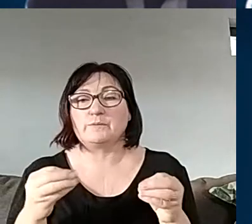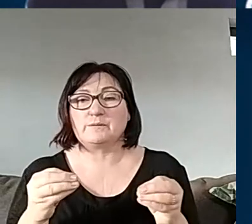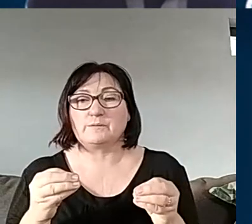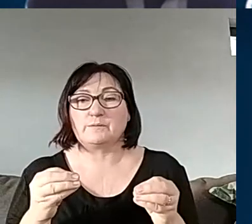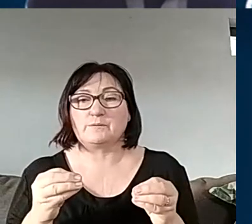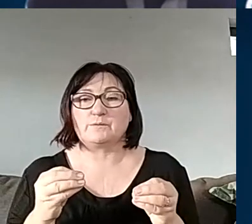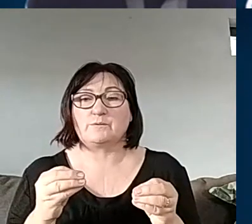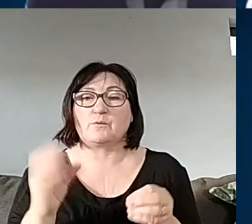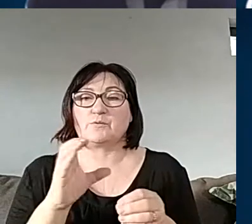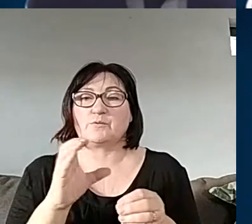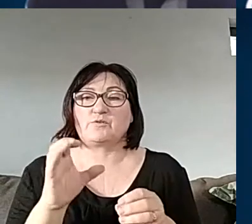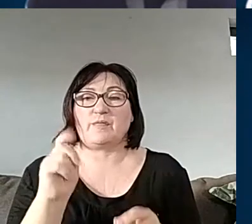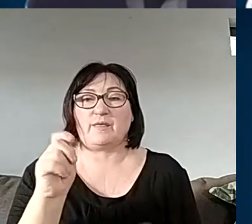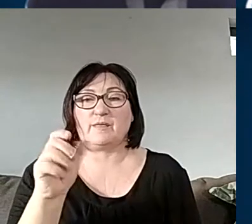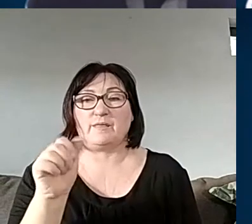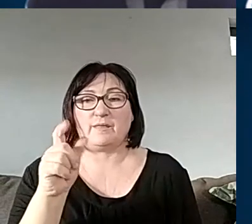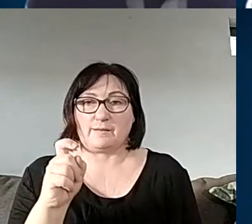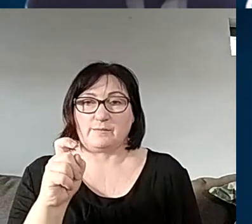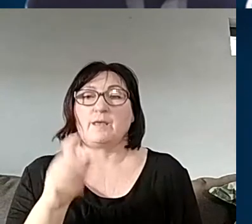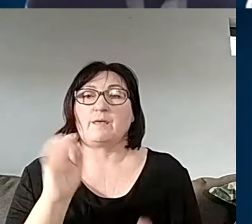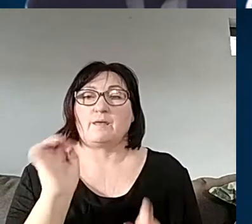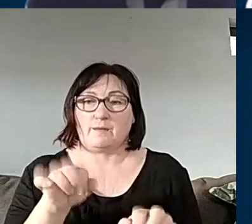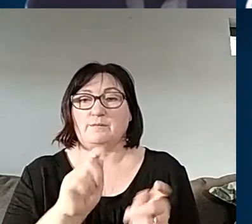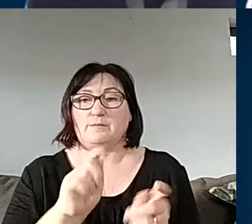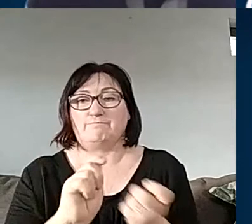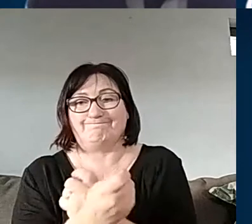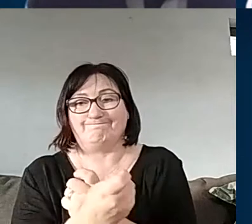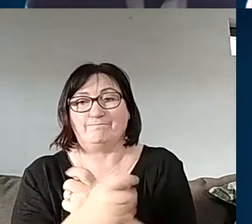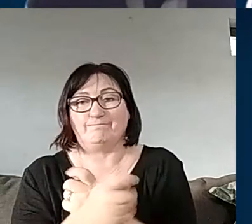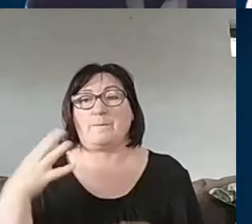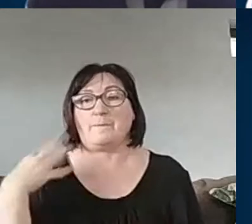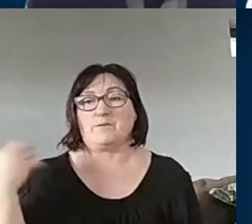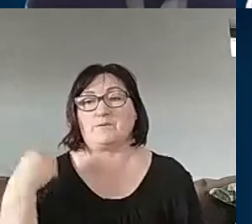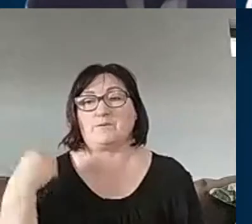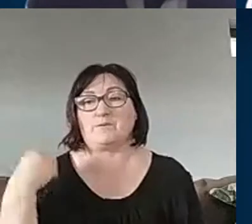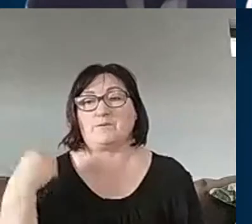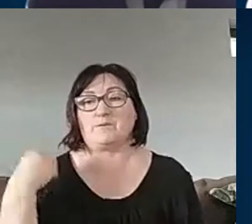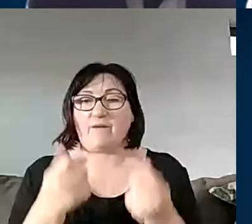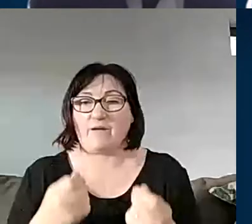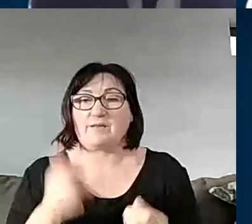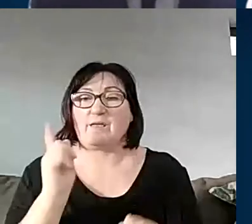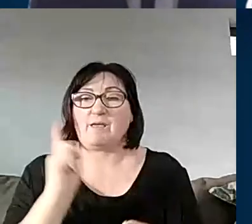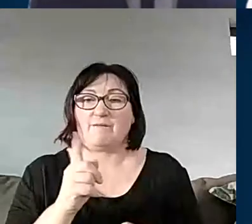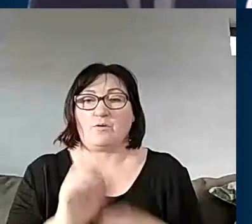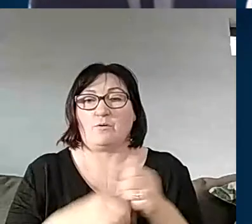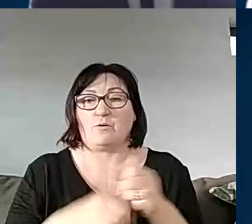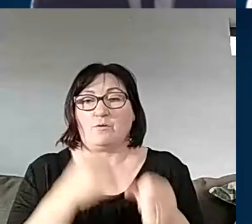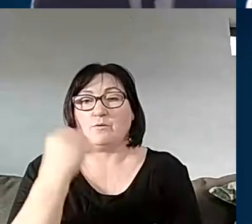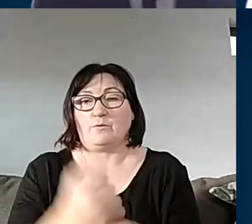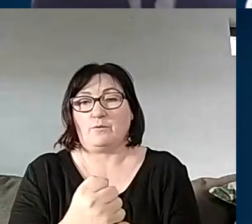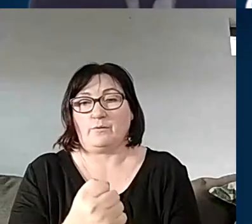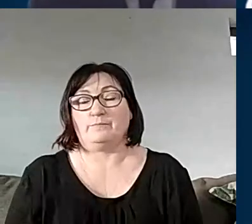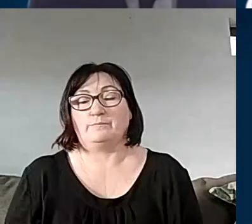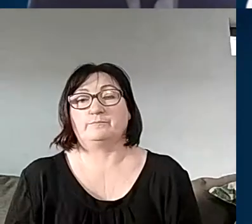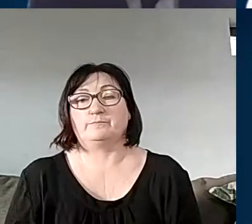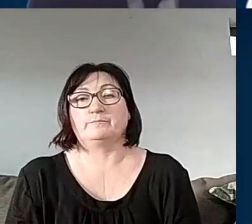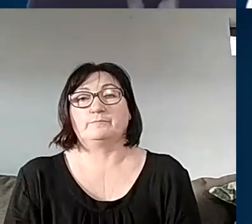gets adjusted by our Minister of Finance every year. Over to you, Program Director. Thank you,